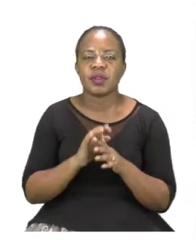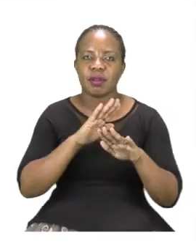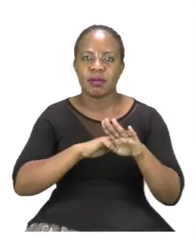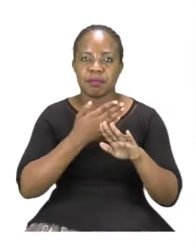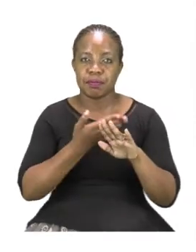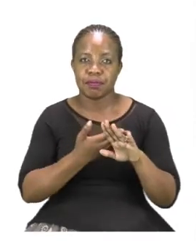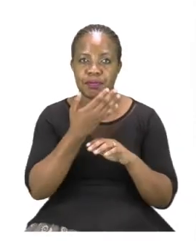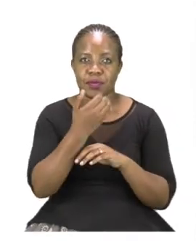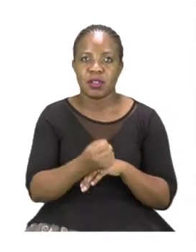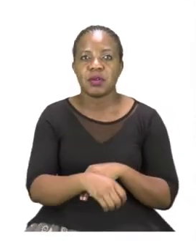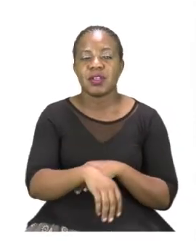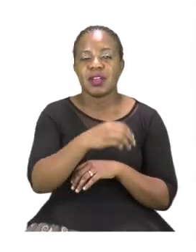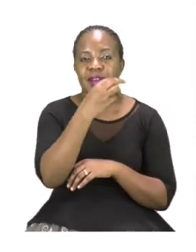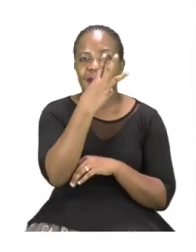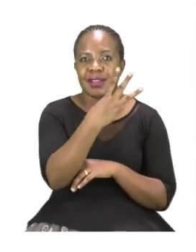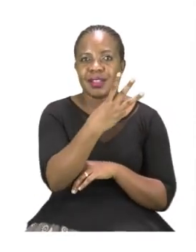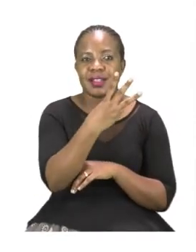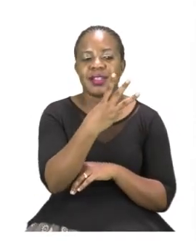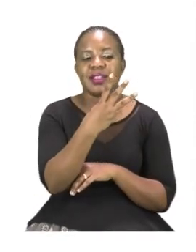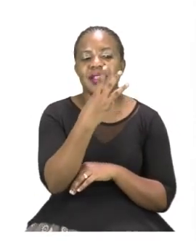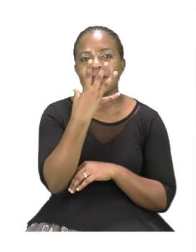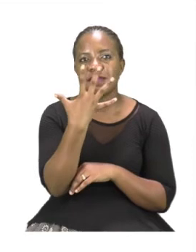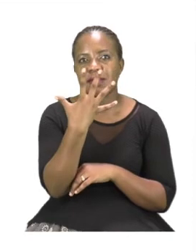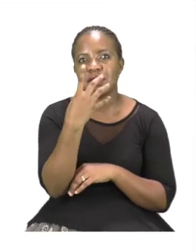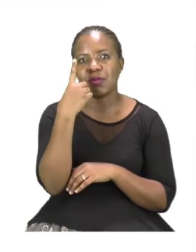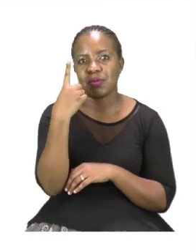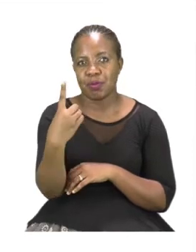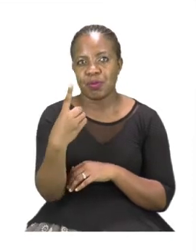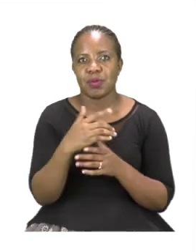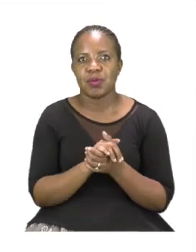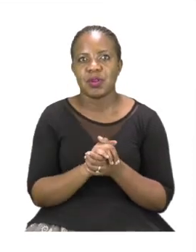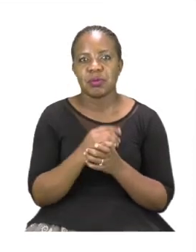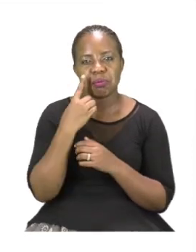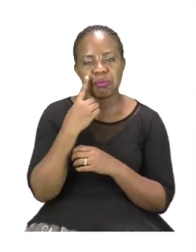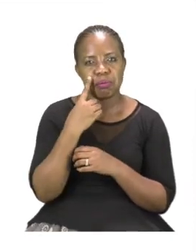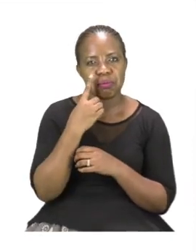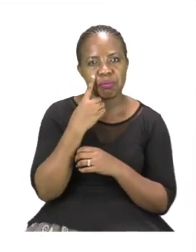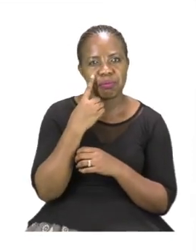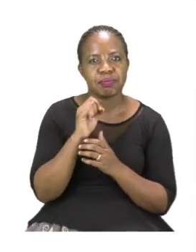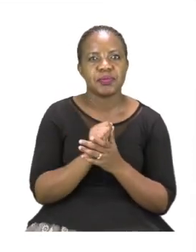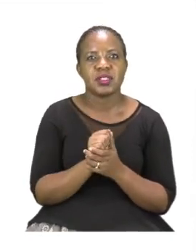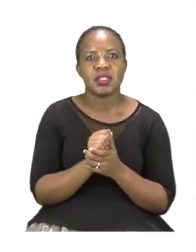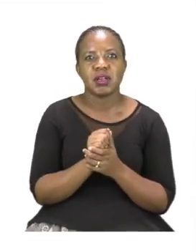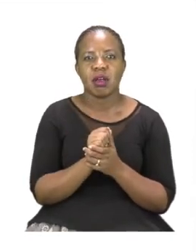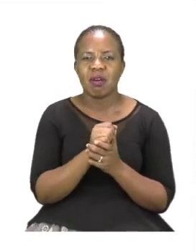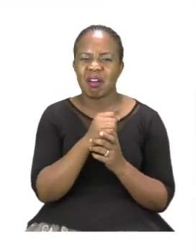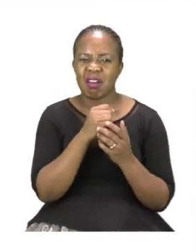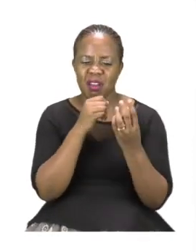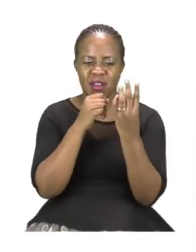351. And you can see how they made the 300,